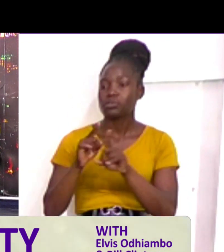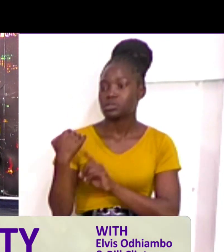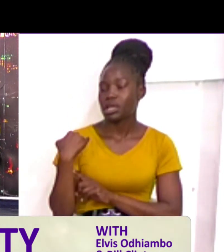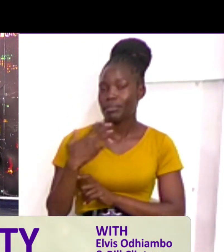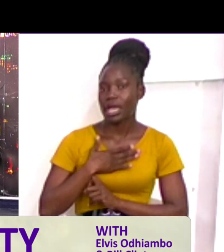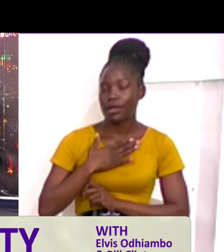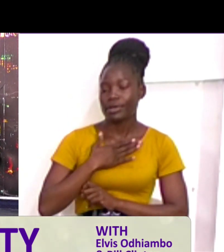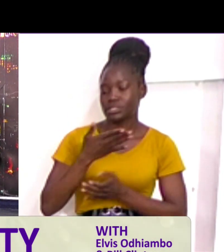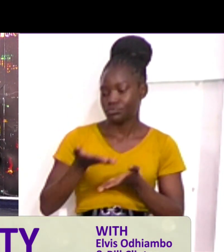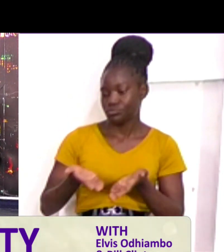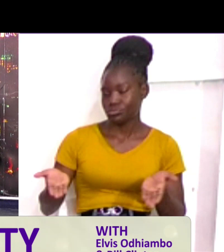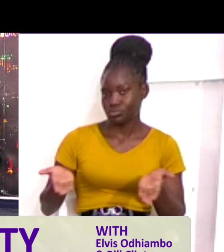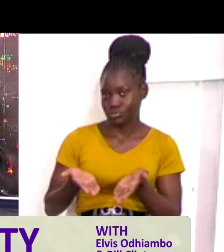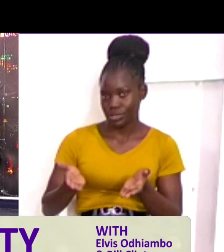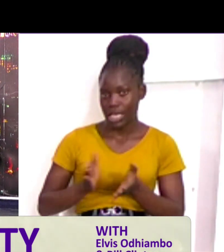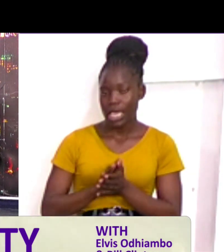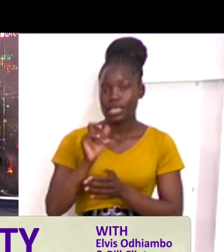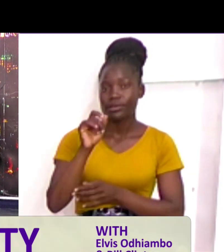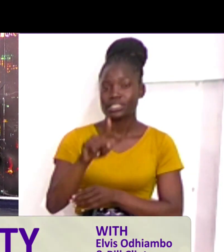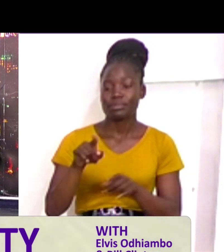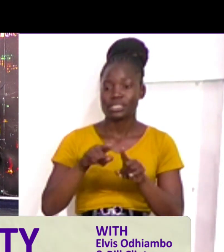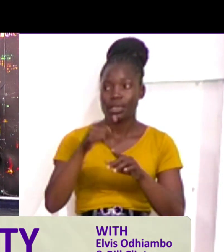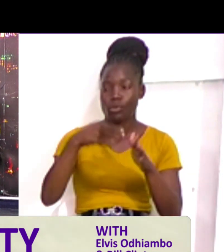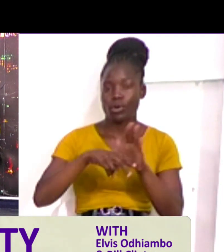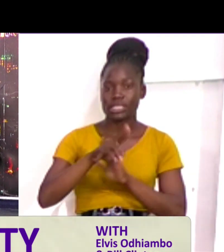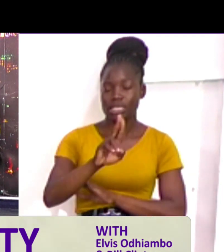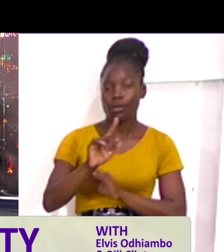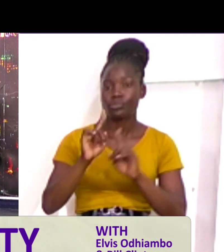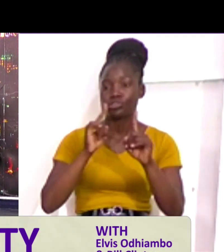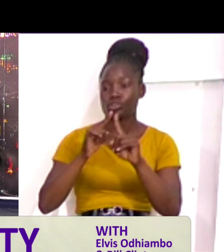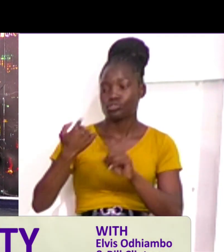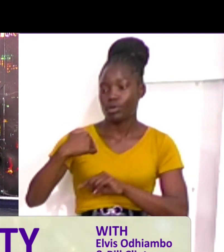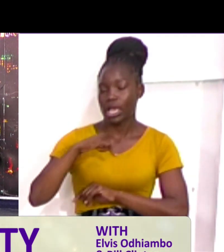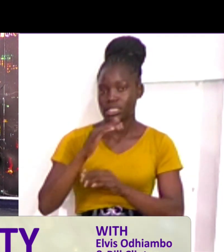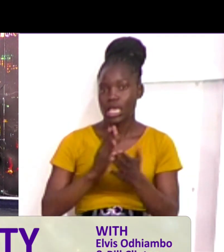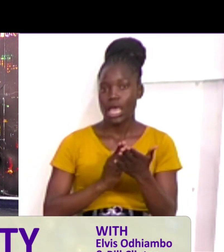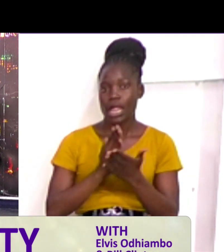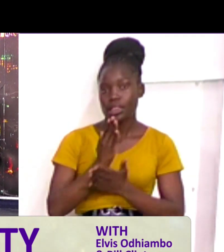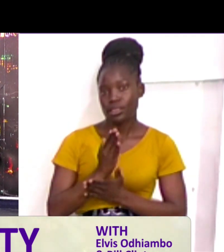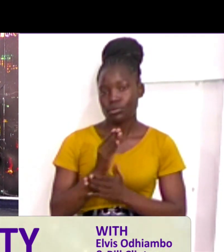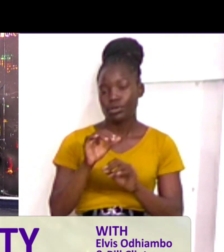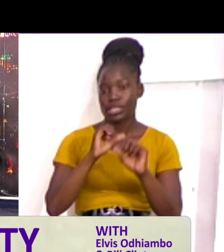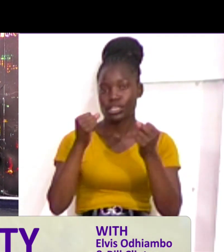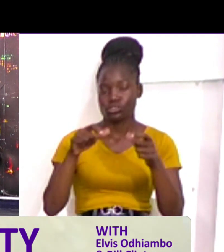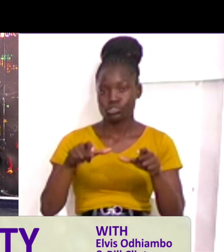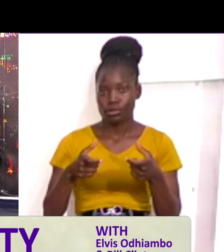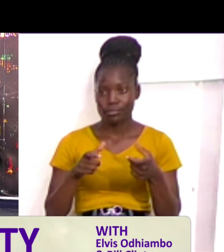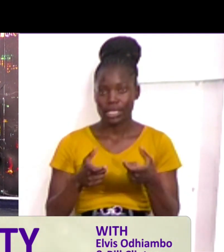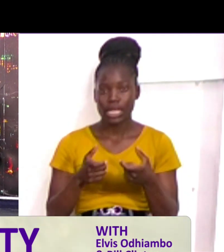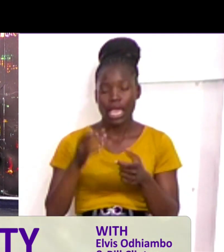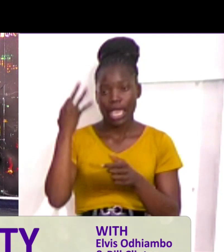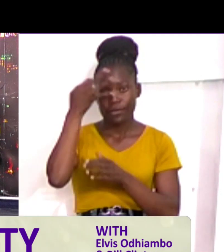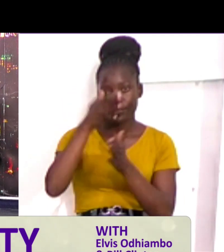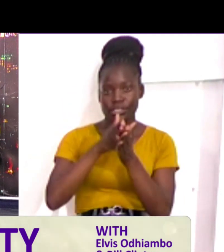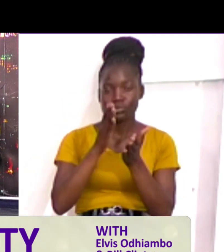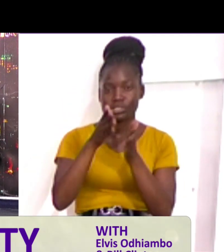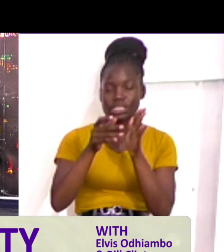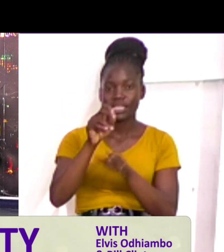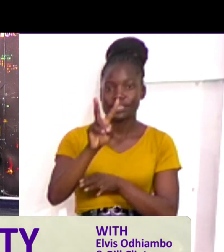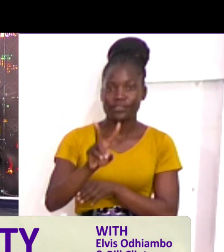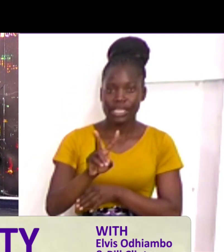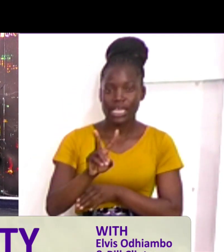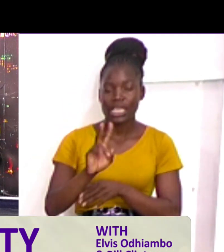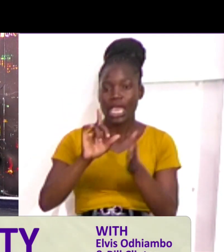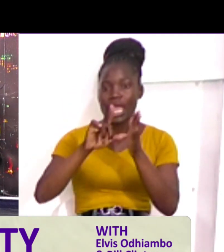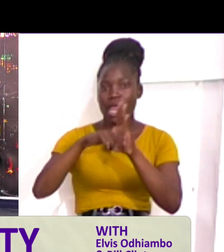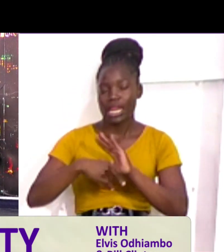980 384 is our SMS and WhatsApp line. Talk to us through our through the socials. Kumbuka pia ndani ya Facebook Science TV Kenya, and